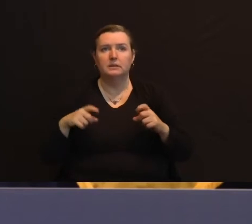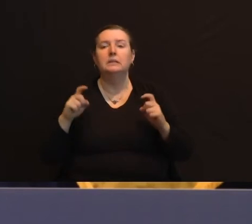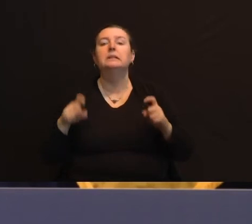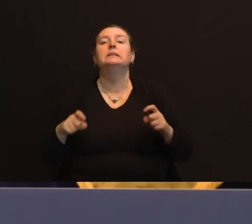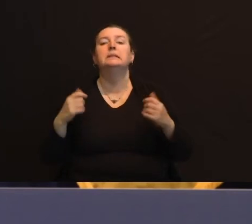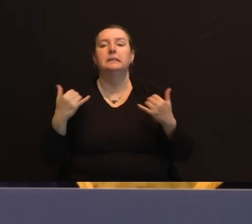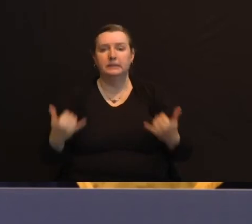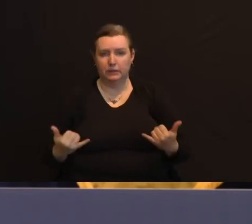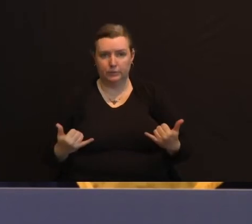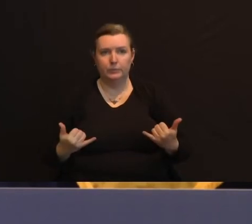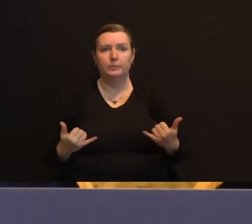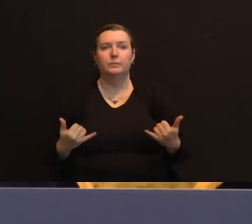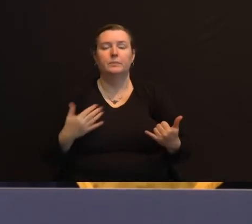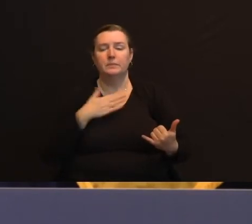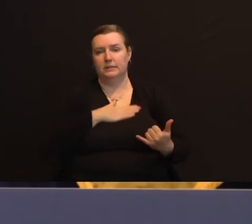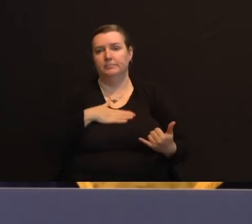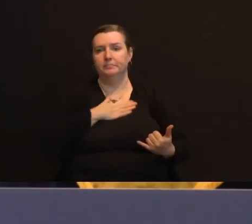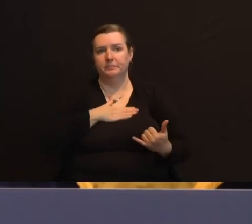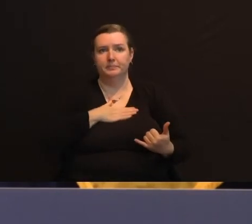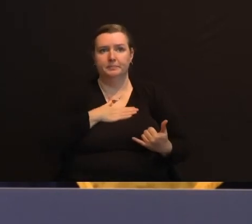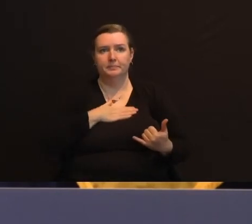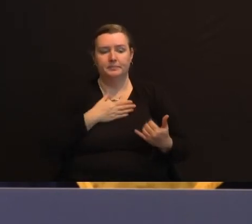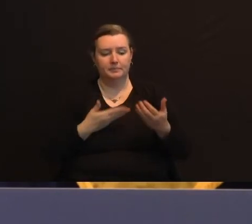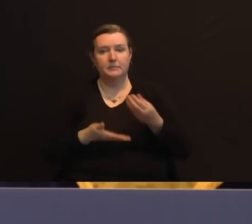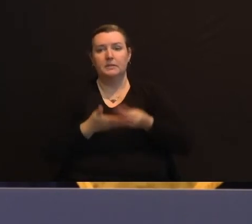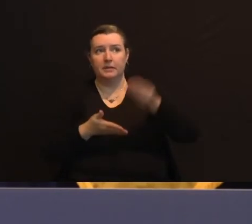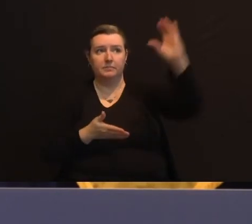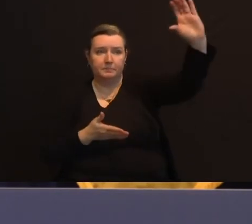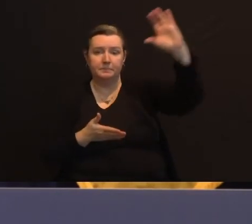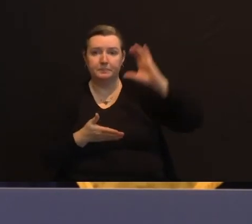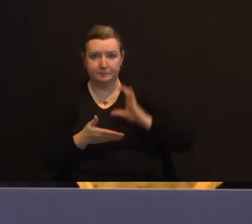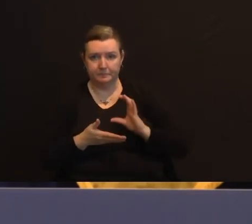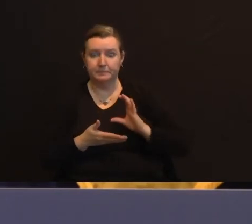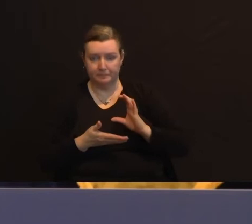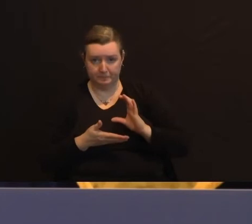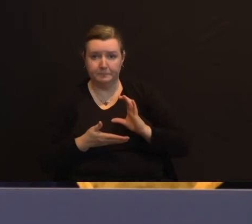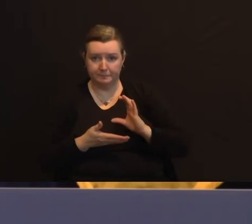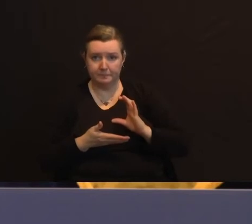equal action. And I